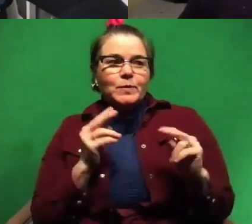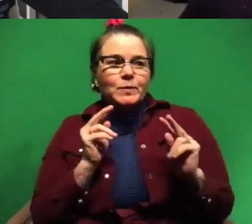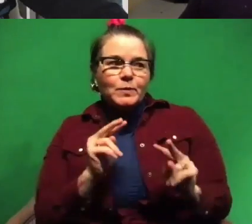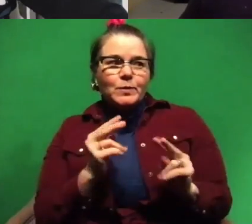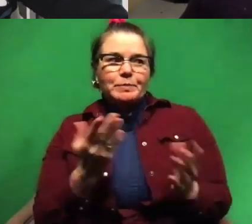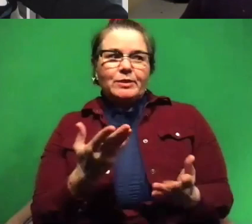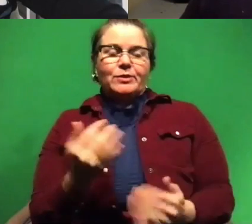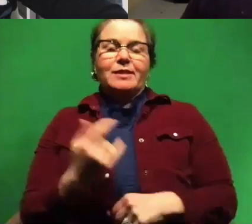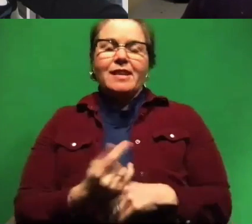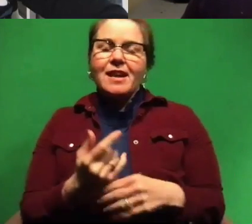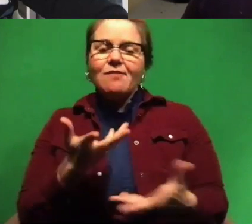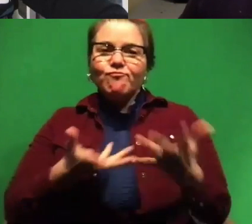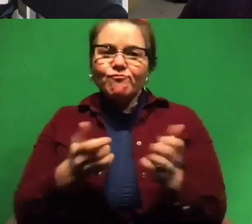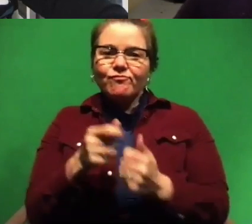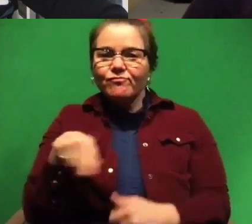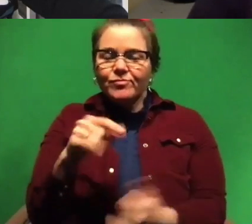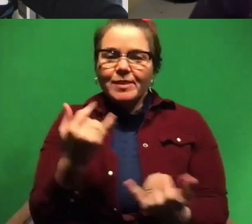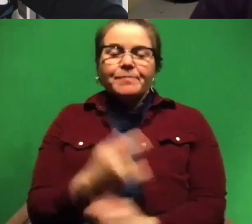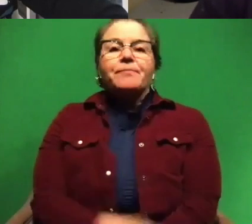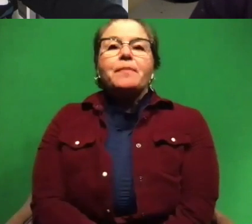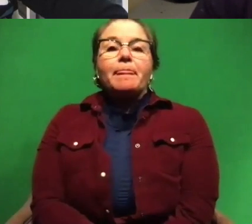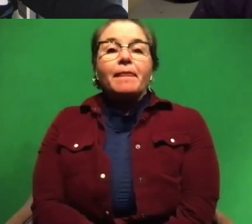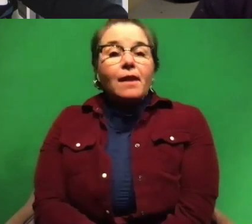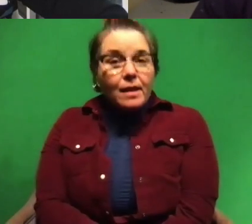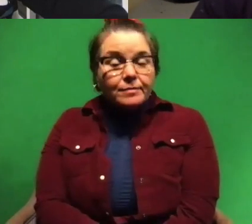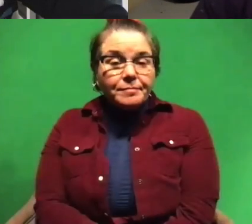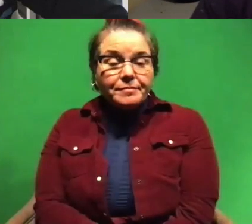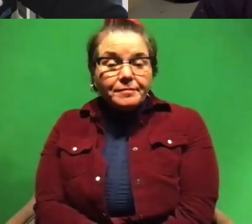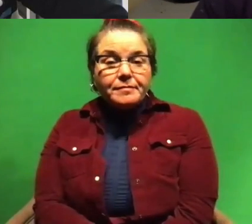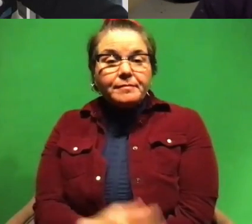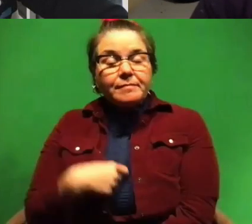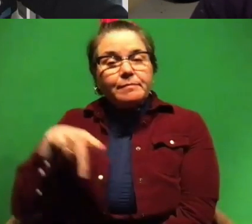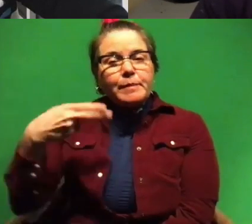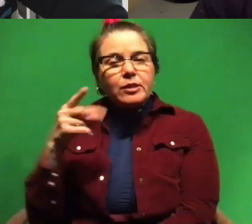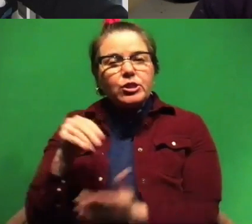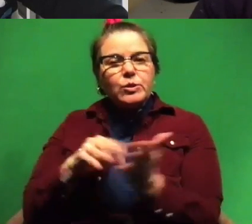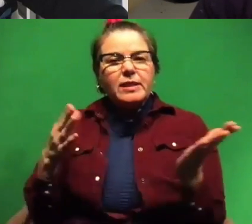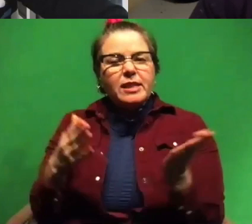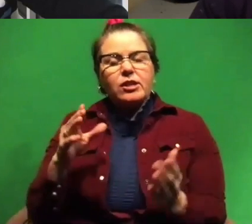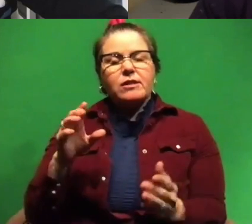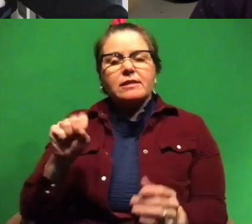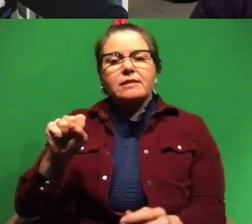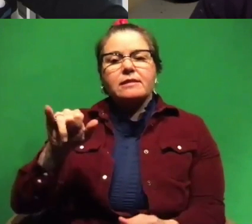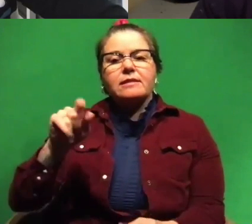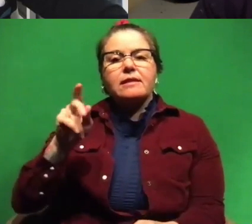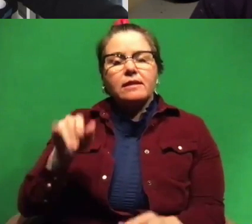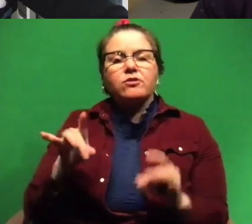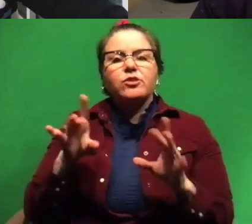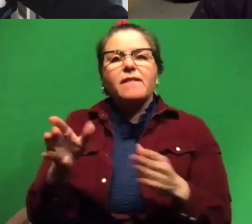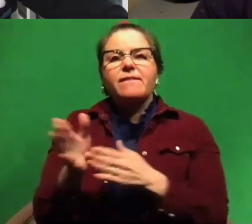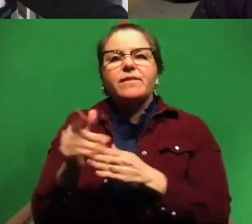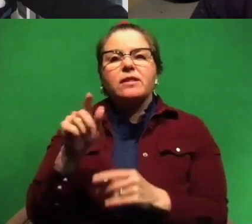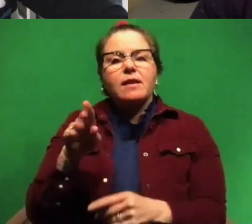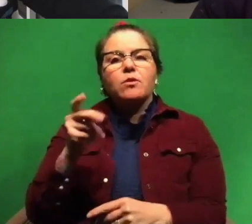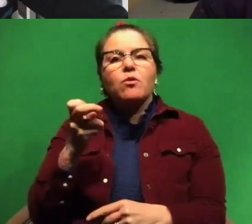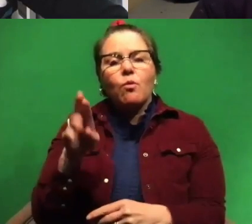today, hanging out with everybody. And I'm a PhD student here in Sydney at the Fish Lab at Macquarie